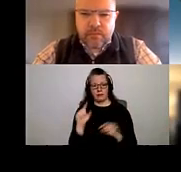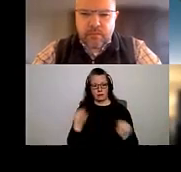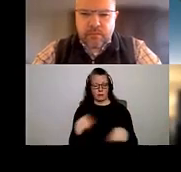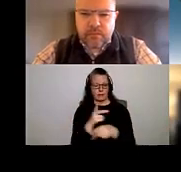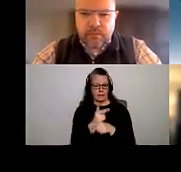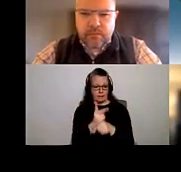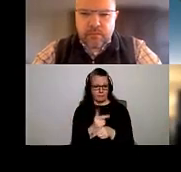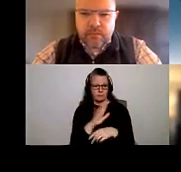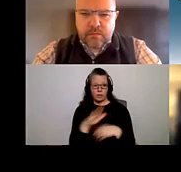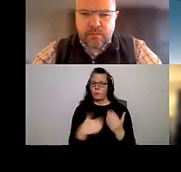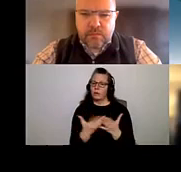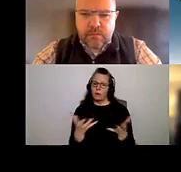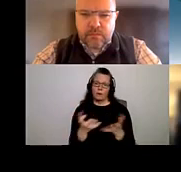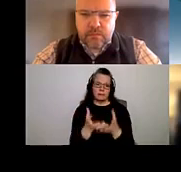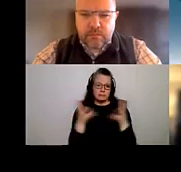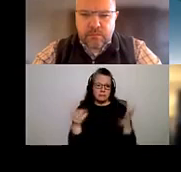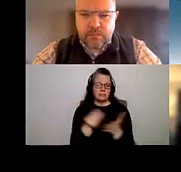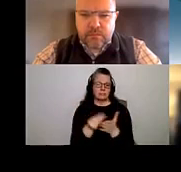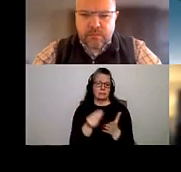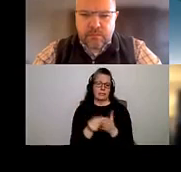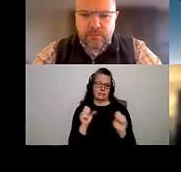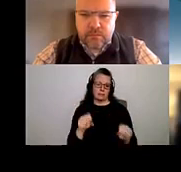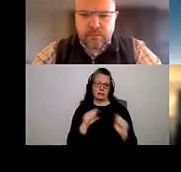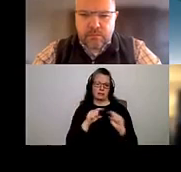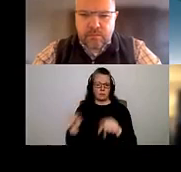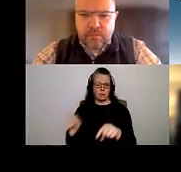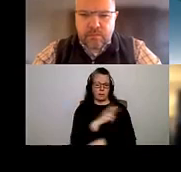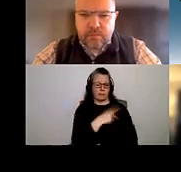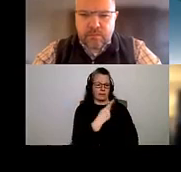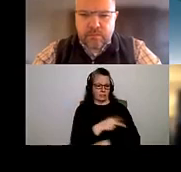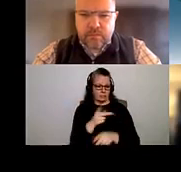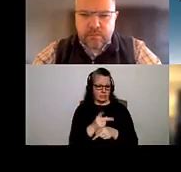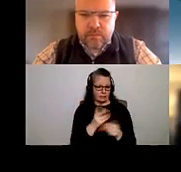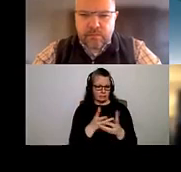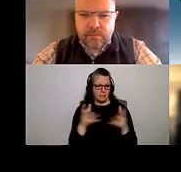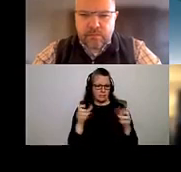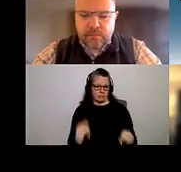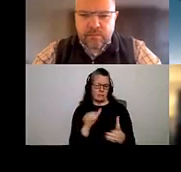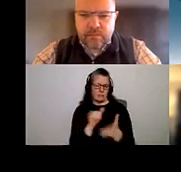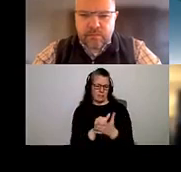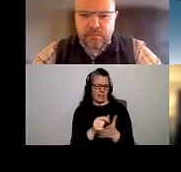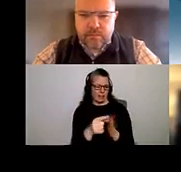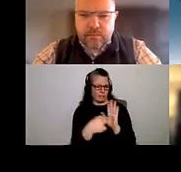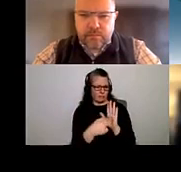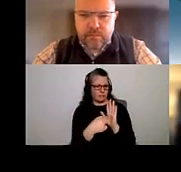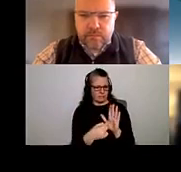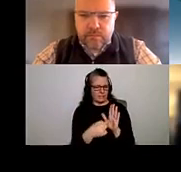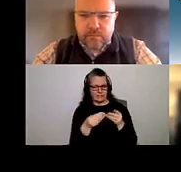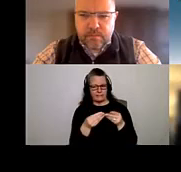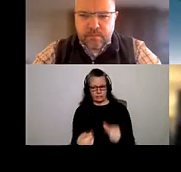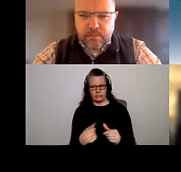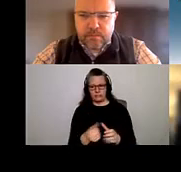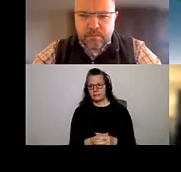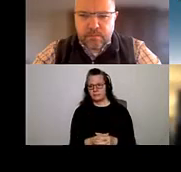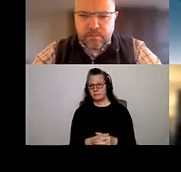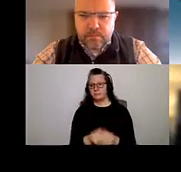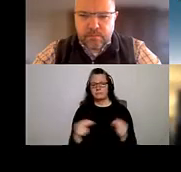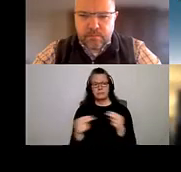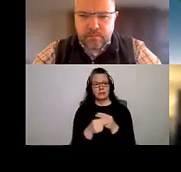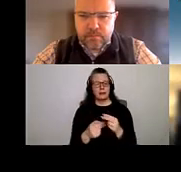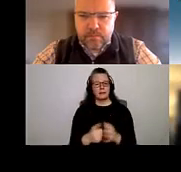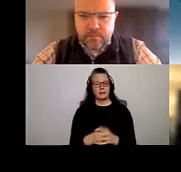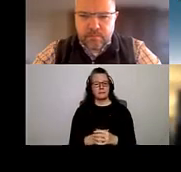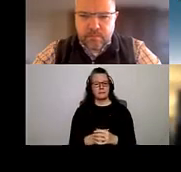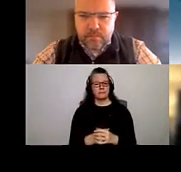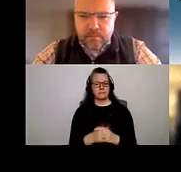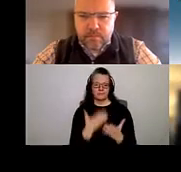want as much money as possible to go to patient care as possible, so this represents an efficiency opportunity. Now, next slide, please.